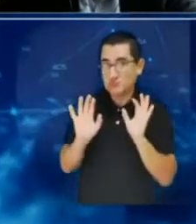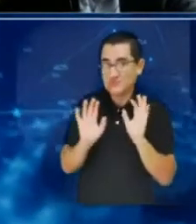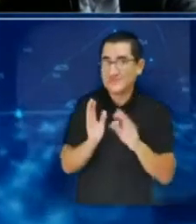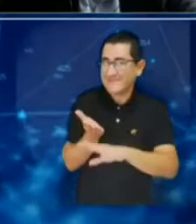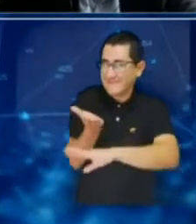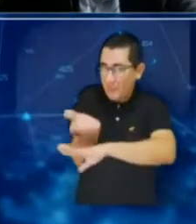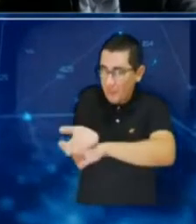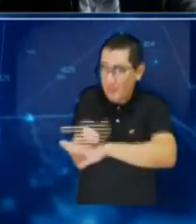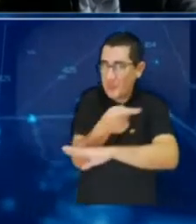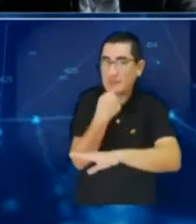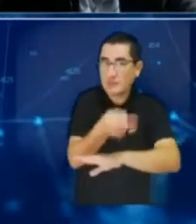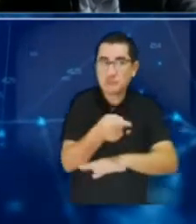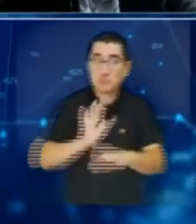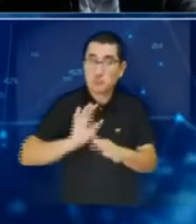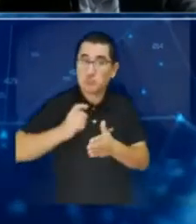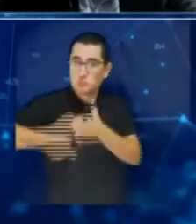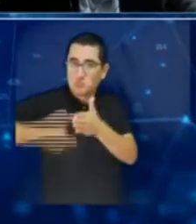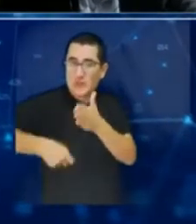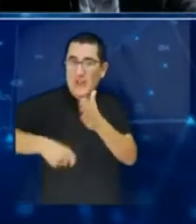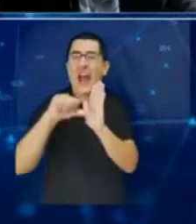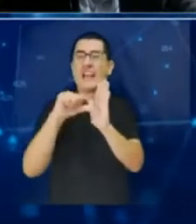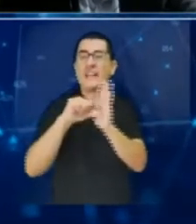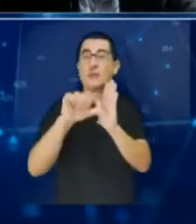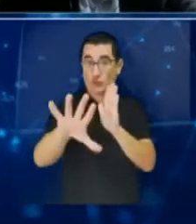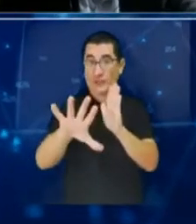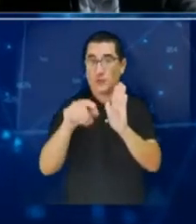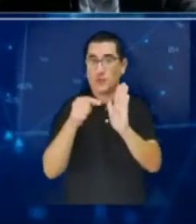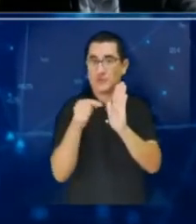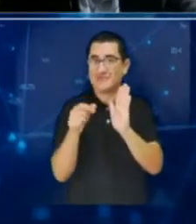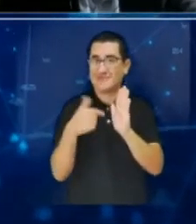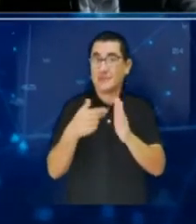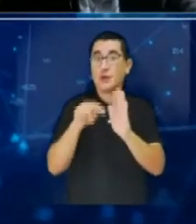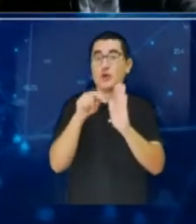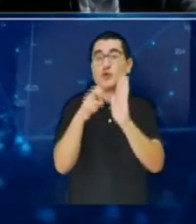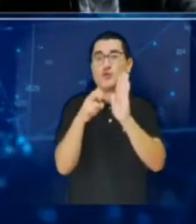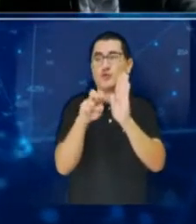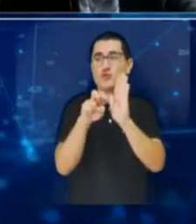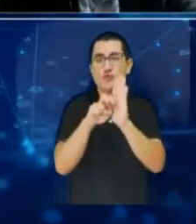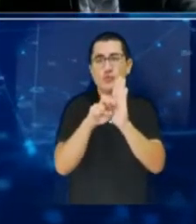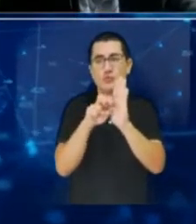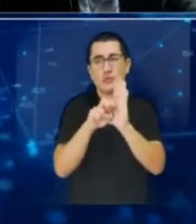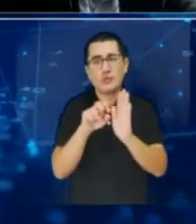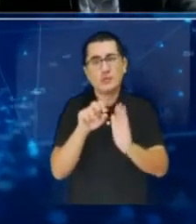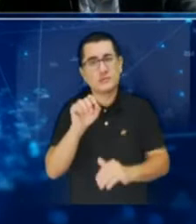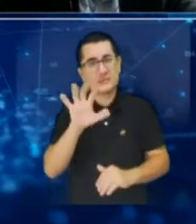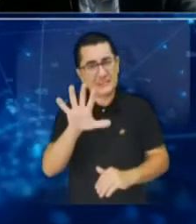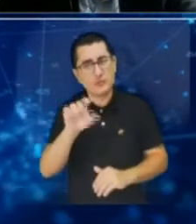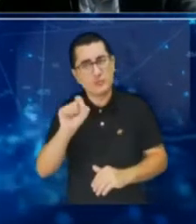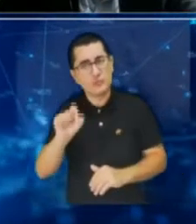agenda, establish a modification to Article 5, note of